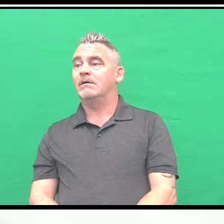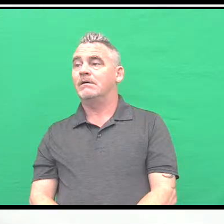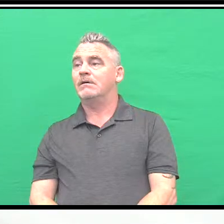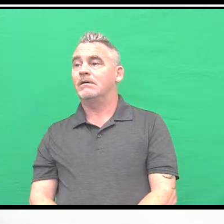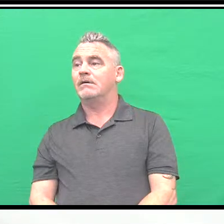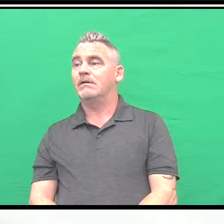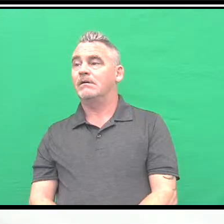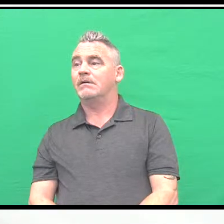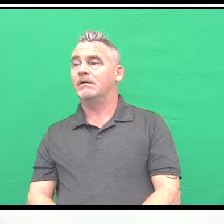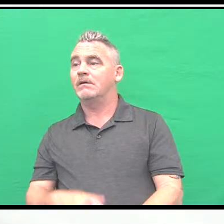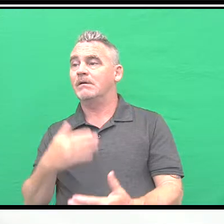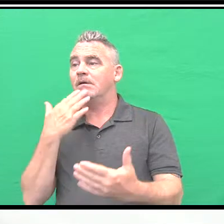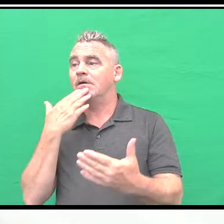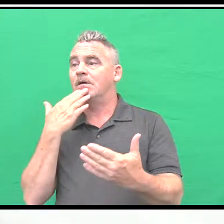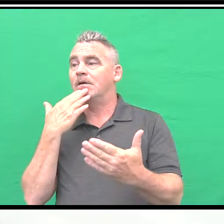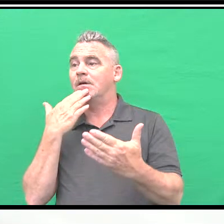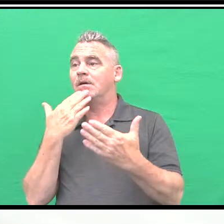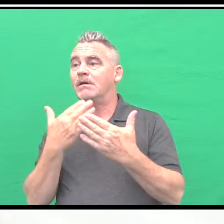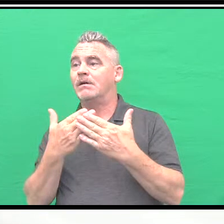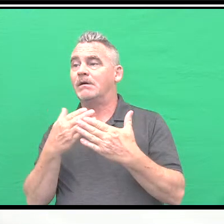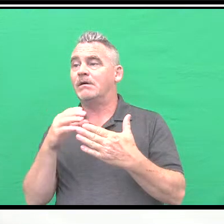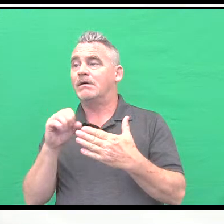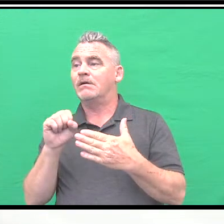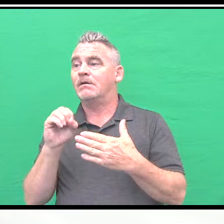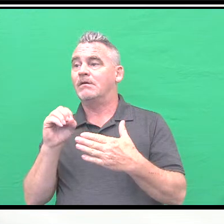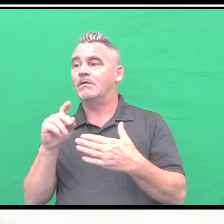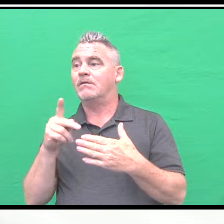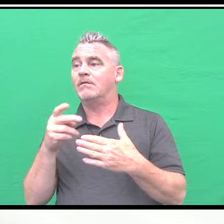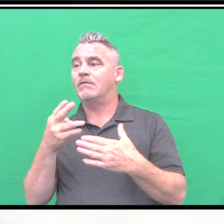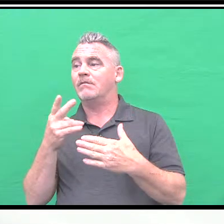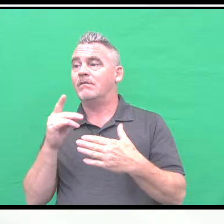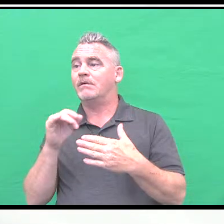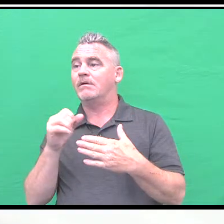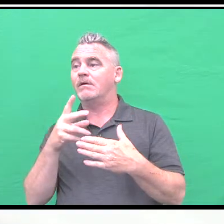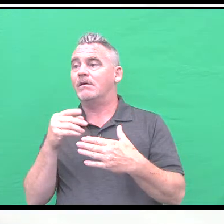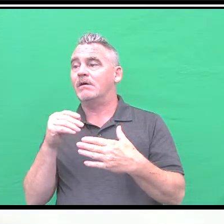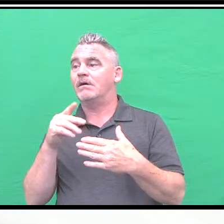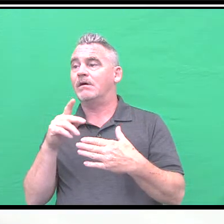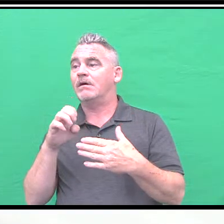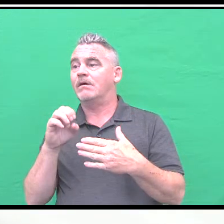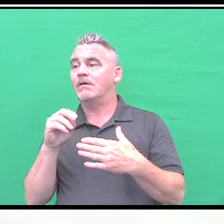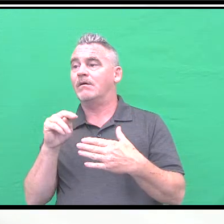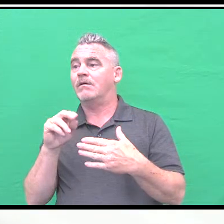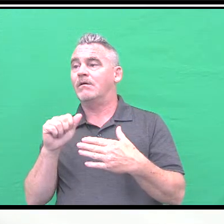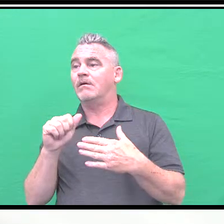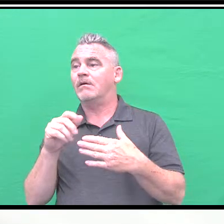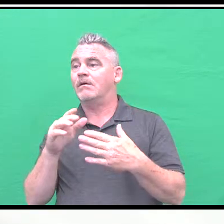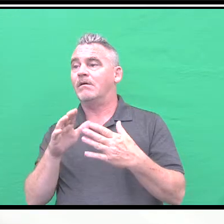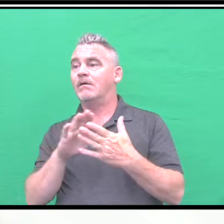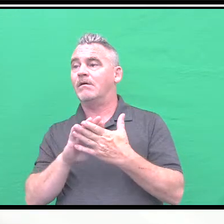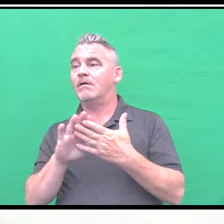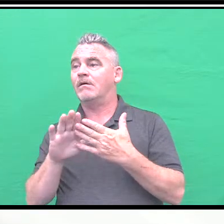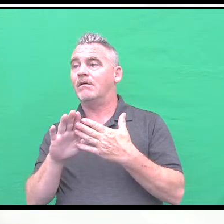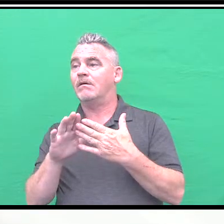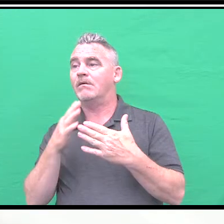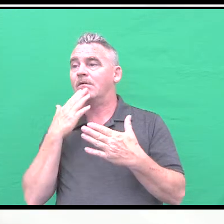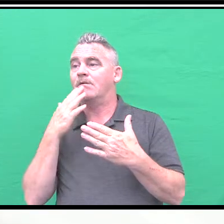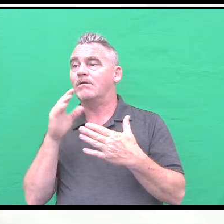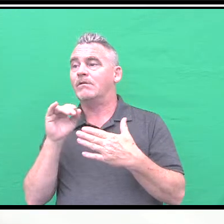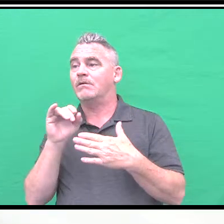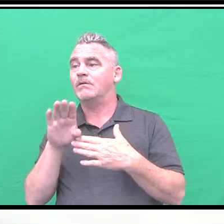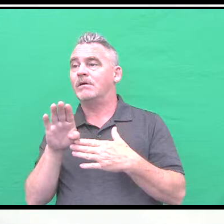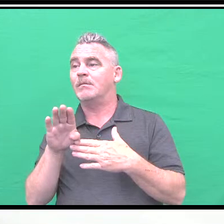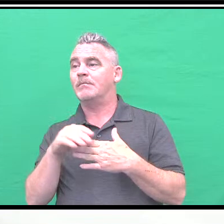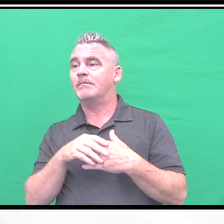Thank you, Sophia and Karina, for your good presentation. All the time you do good job.